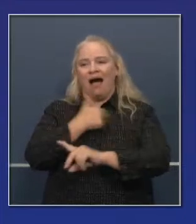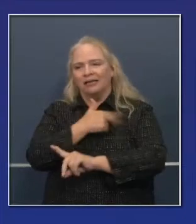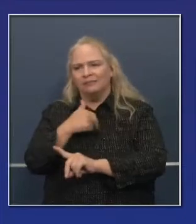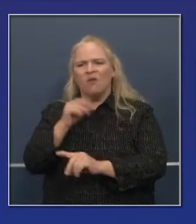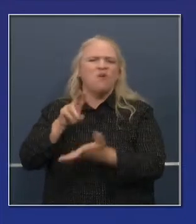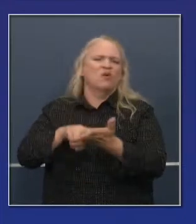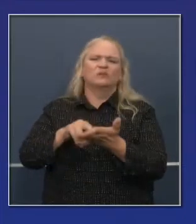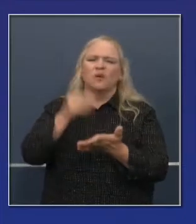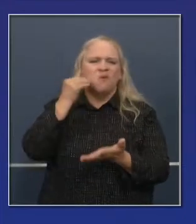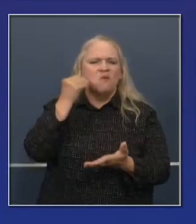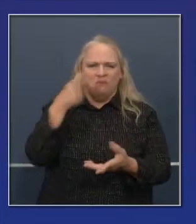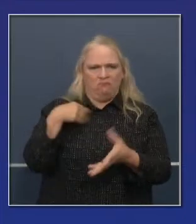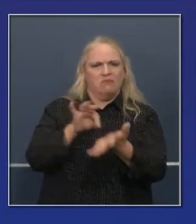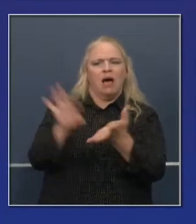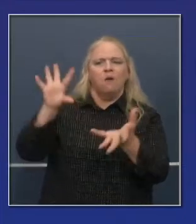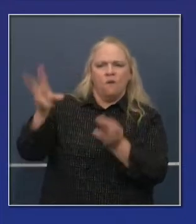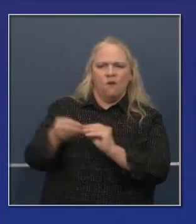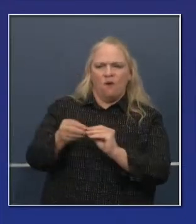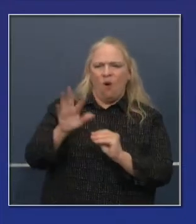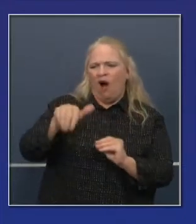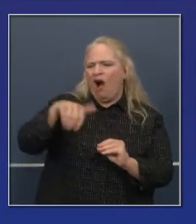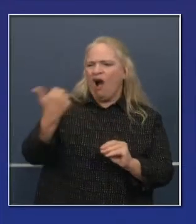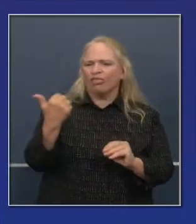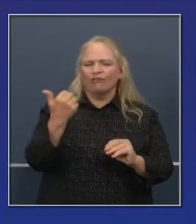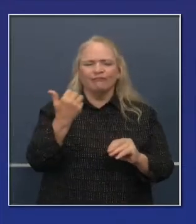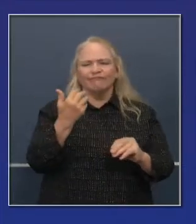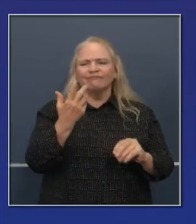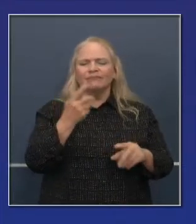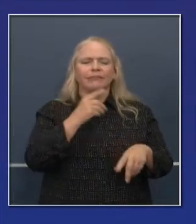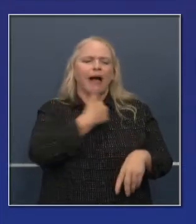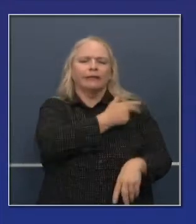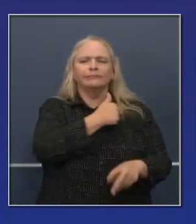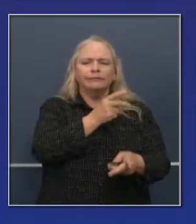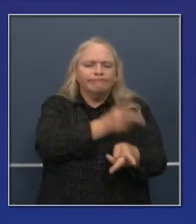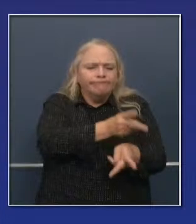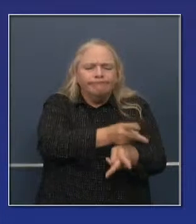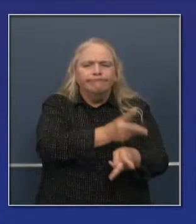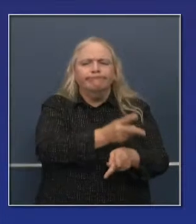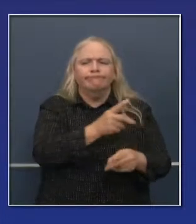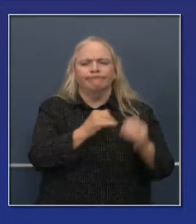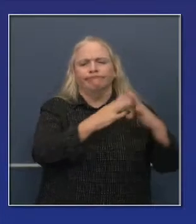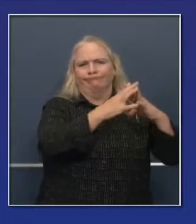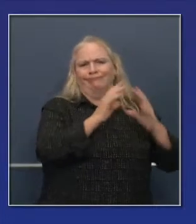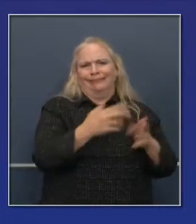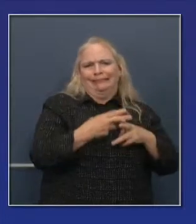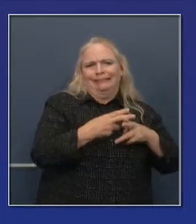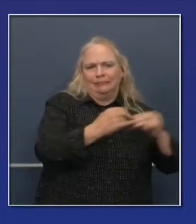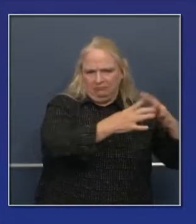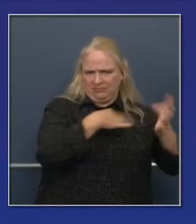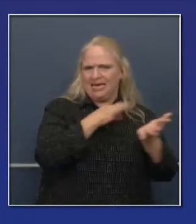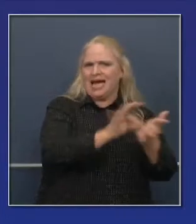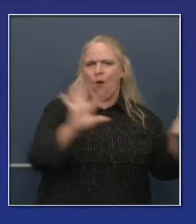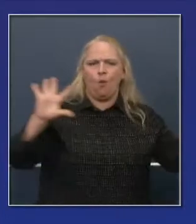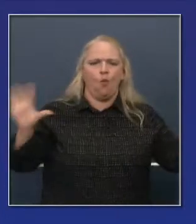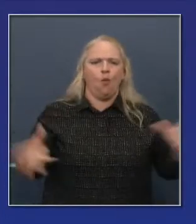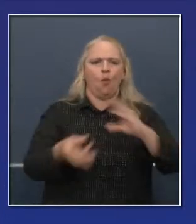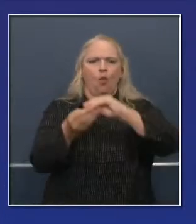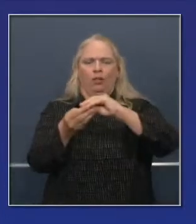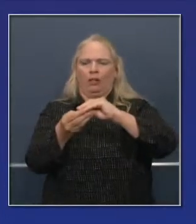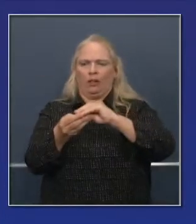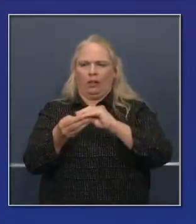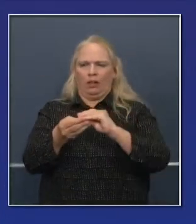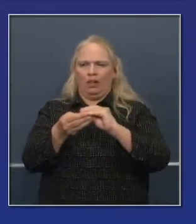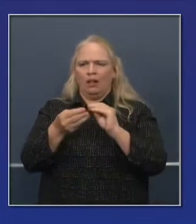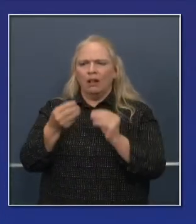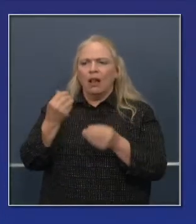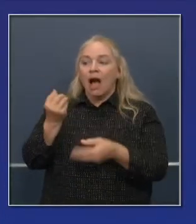rather consistency, you'll see this slide, some of you may be very familiar with, which is total number of licensed beds, total number of patients